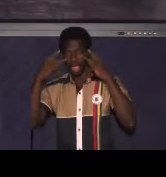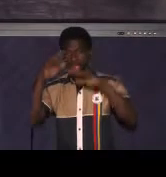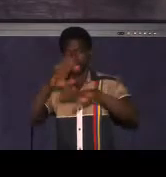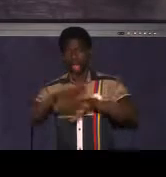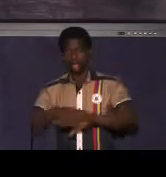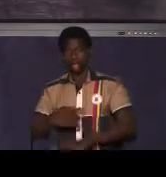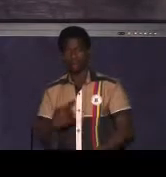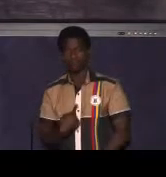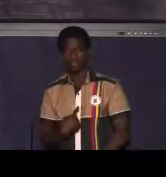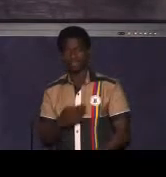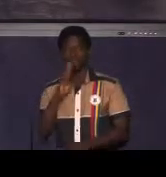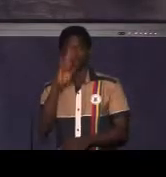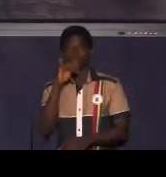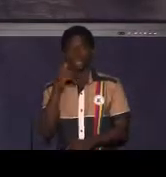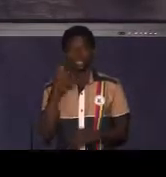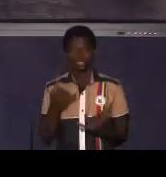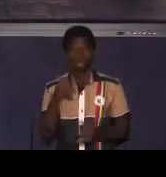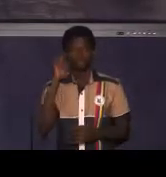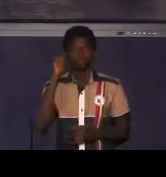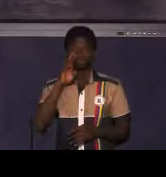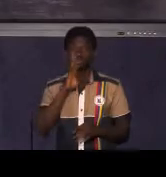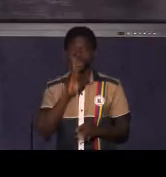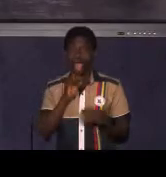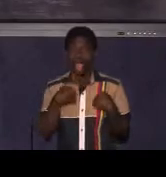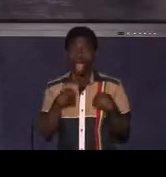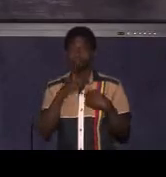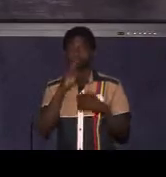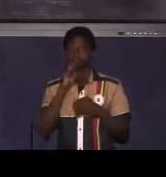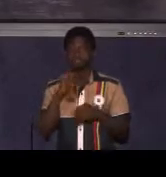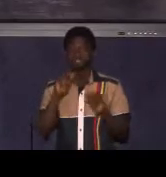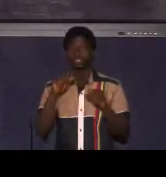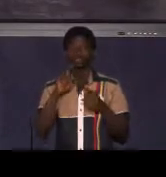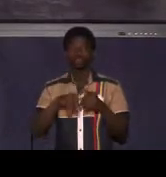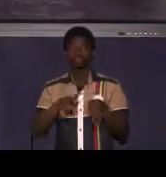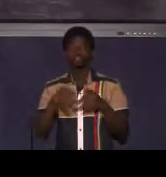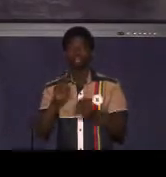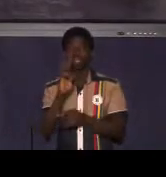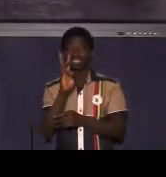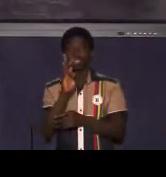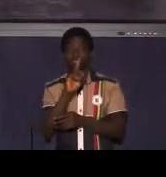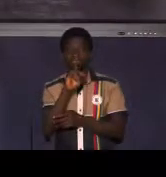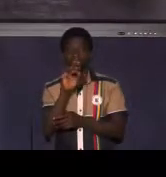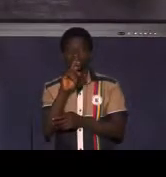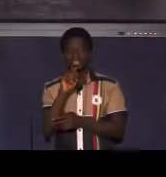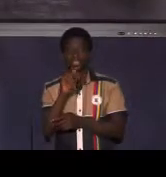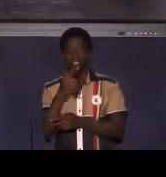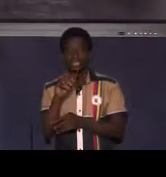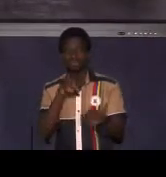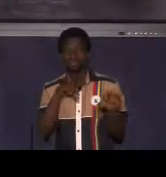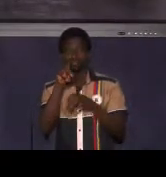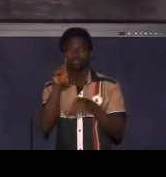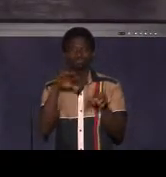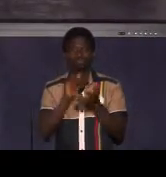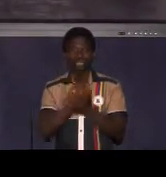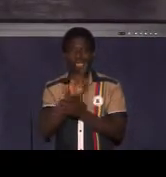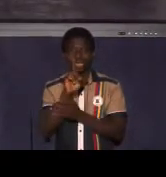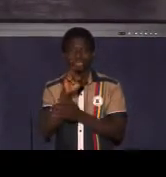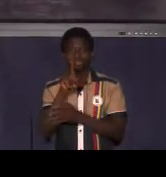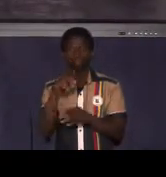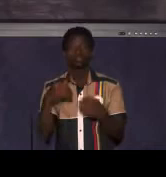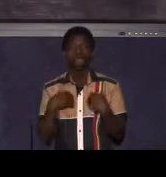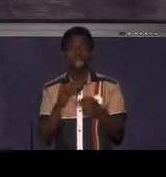Eyes on me. By now, you should have been able to supply 6 question tags. Did you do